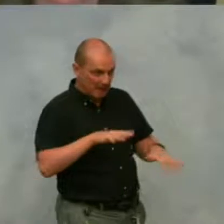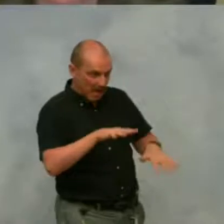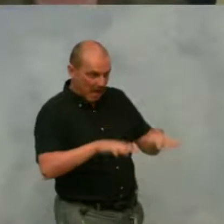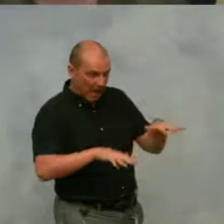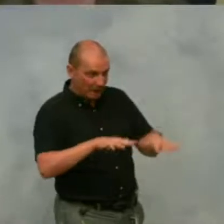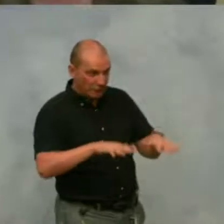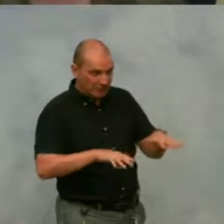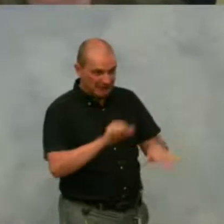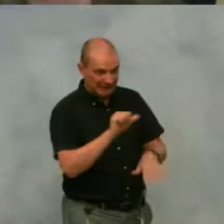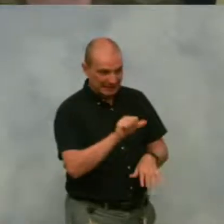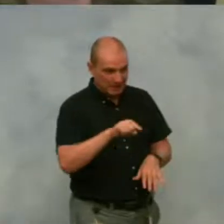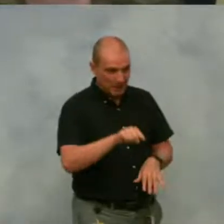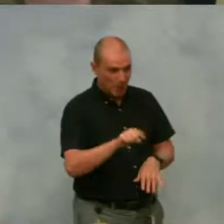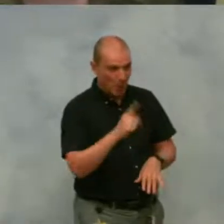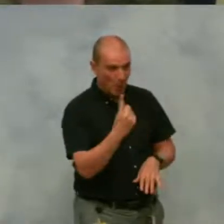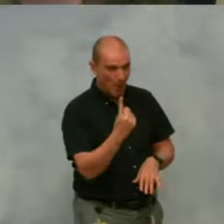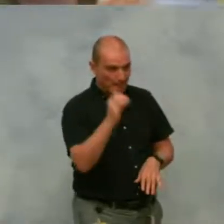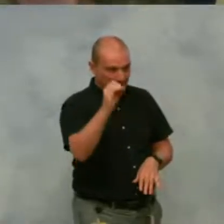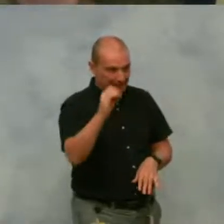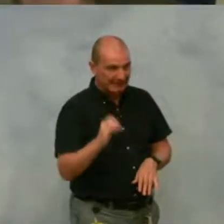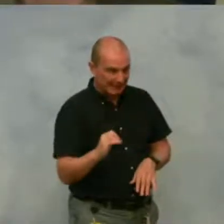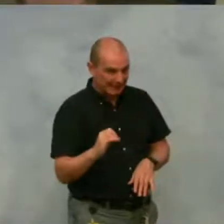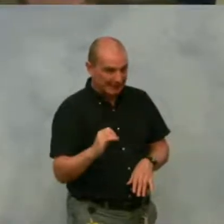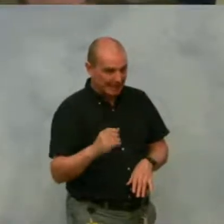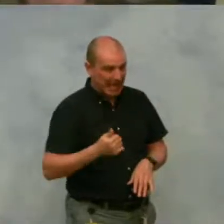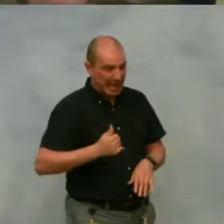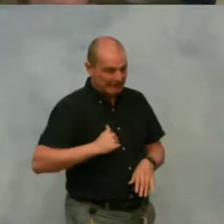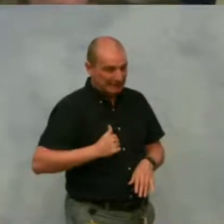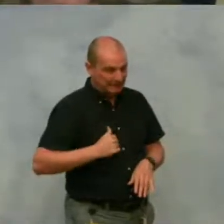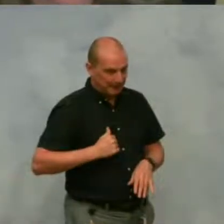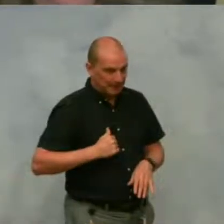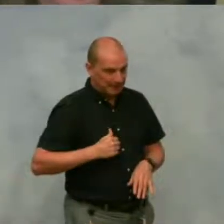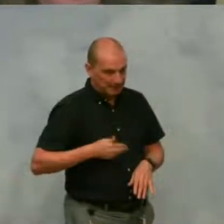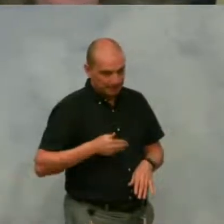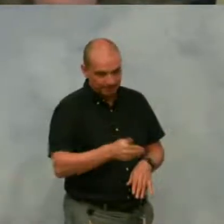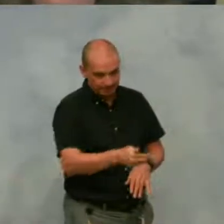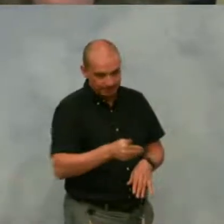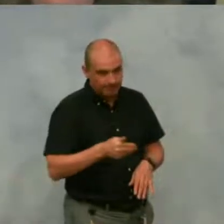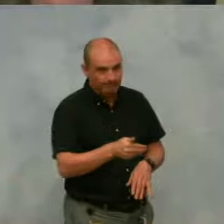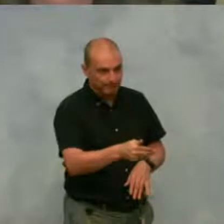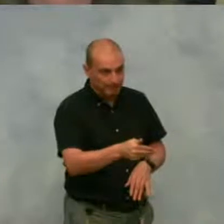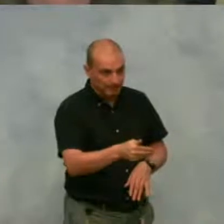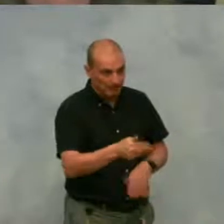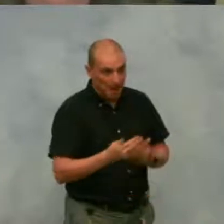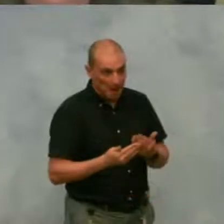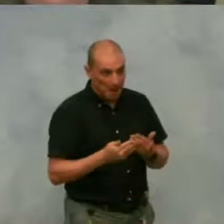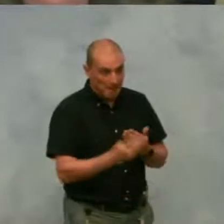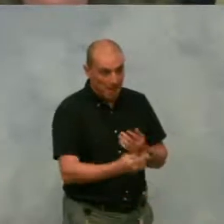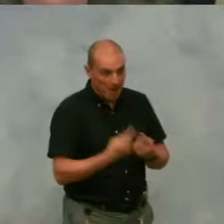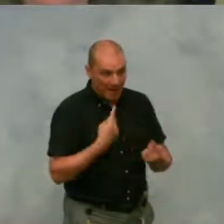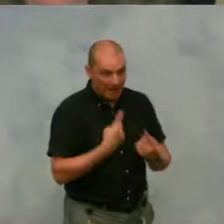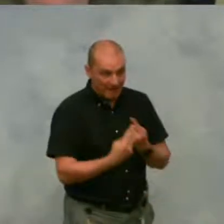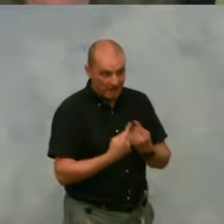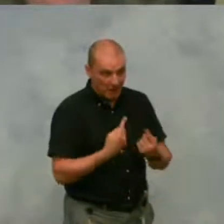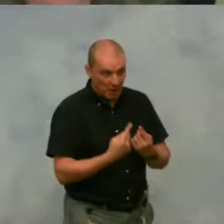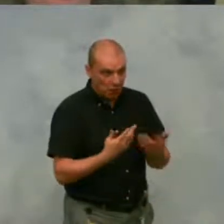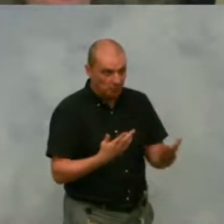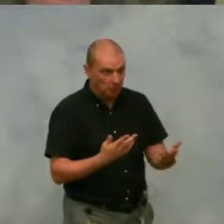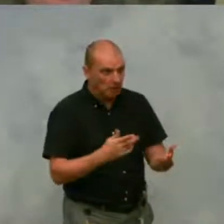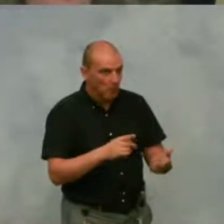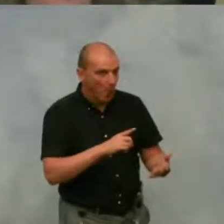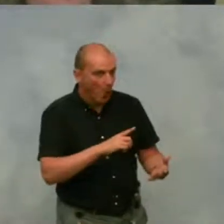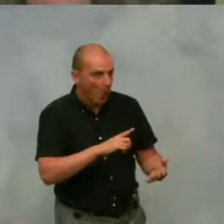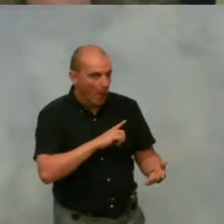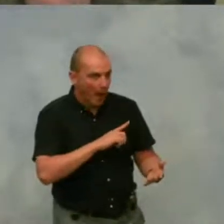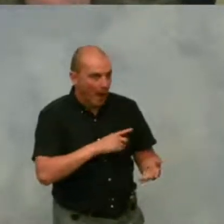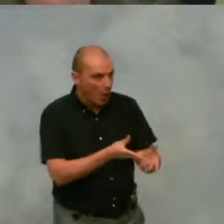of 6.1% based on our figures to date. Got more detail in this report regarding the reasons for absence across the